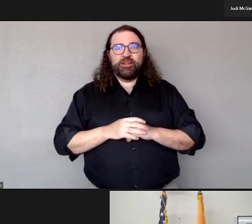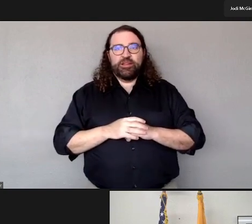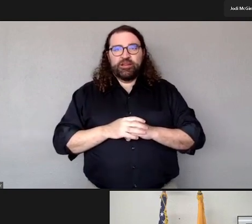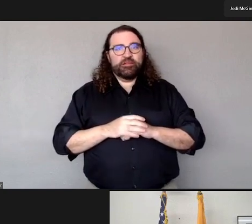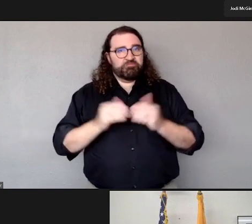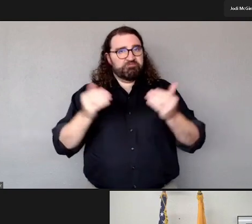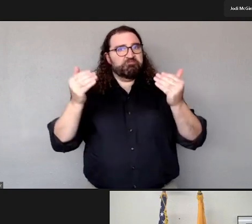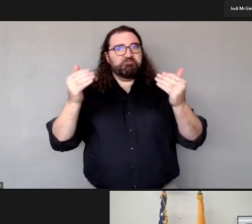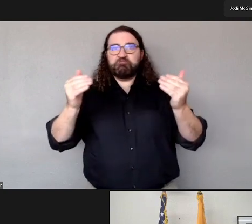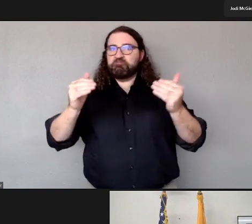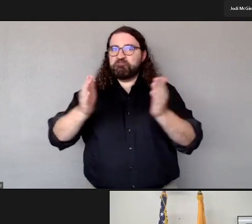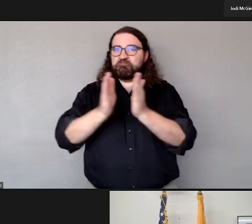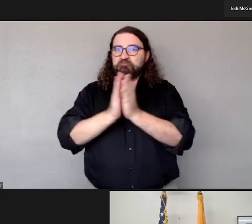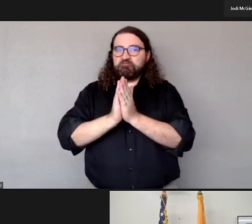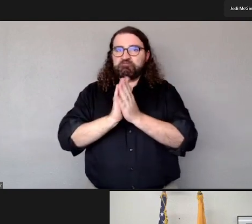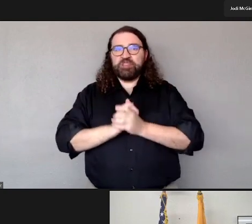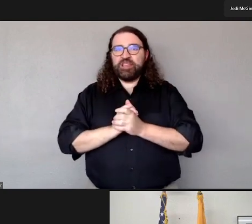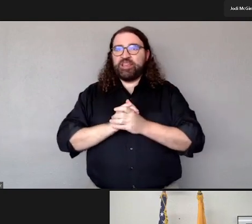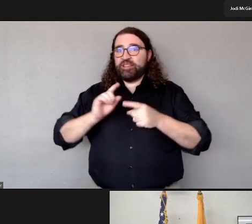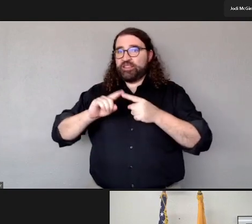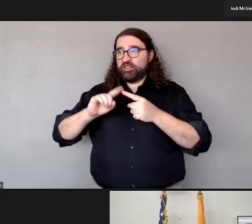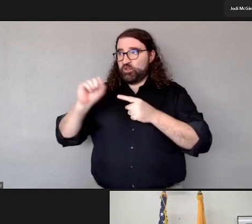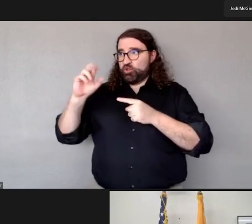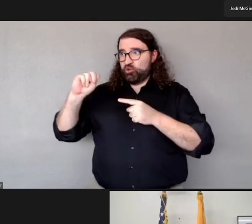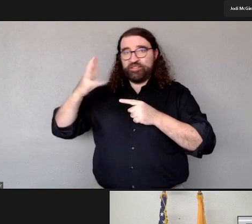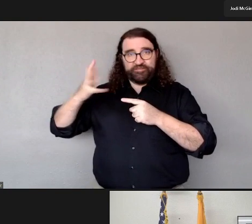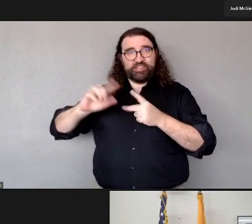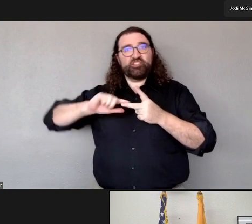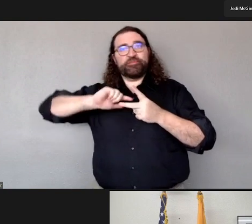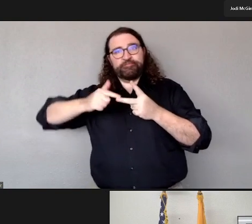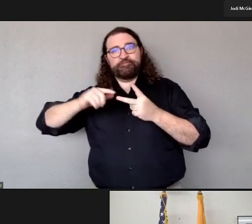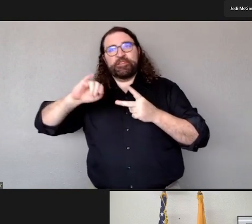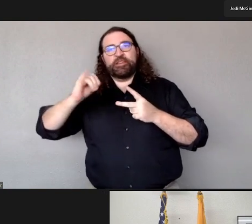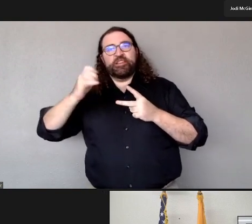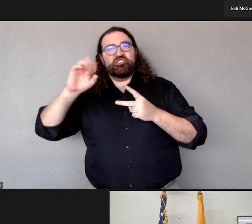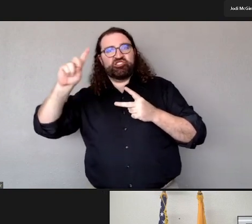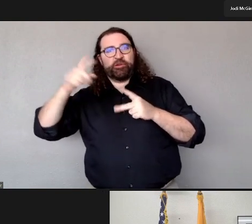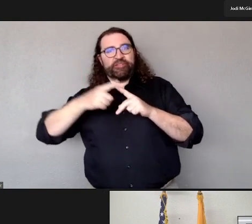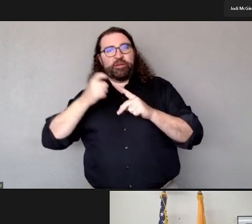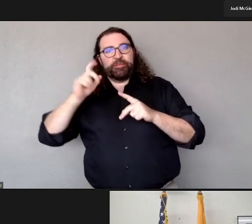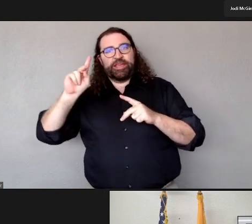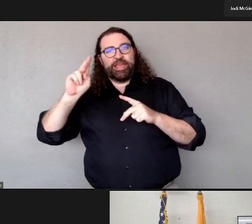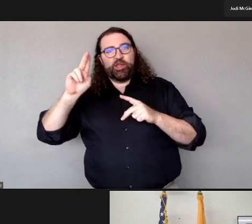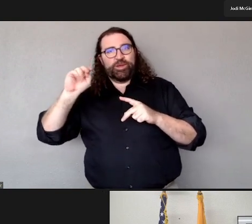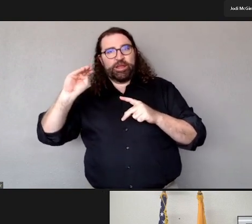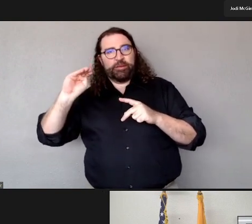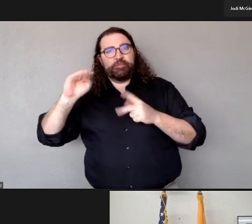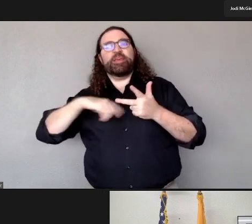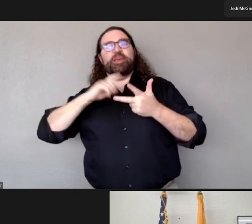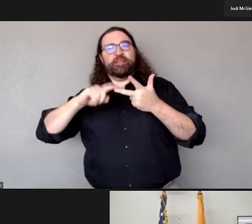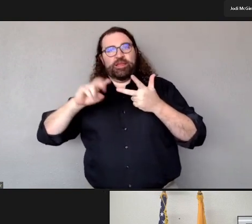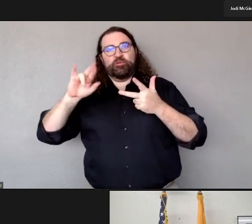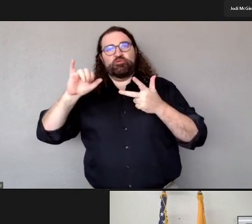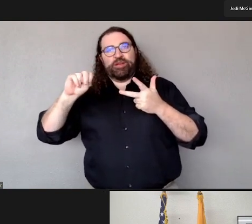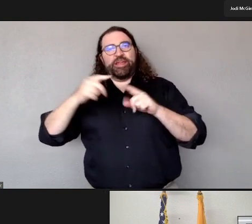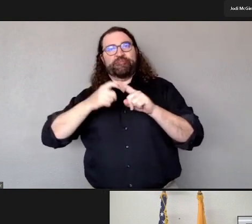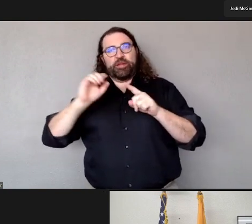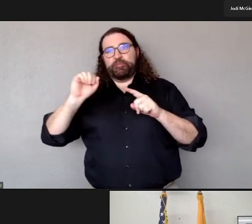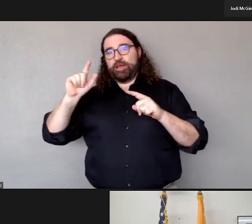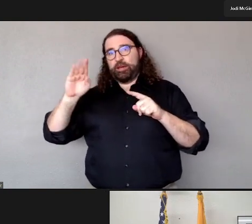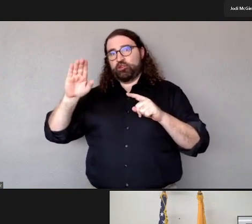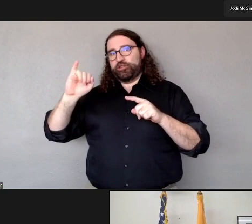your question. After Susan, we'll go to Jared Ebenrecht from KUNM and then Ryan Botel from the Albuquerque